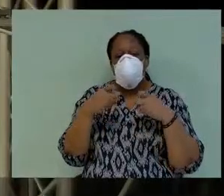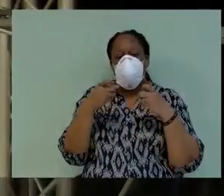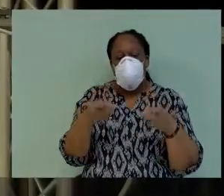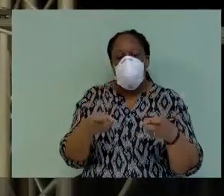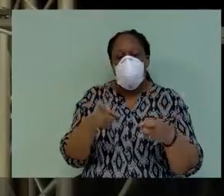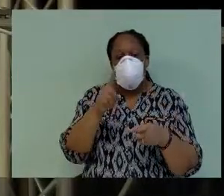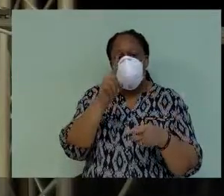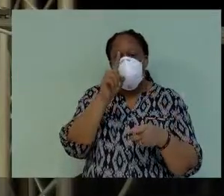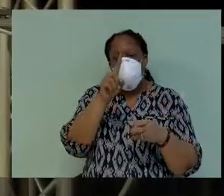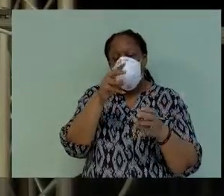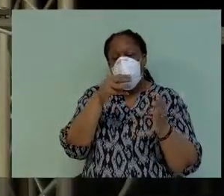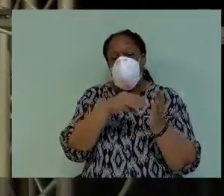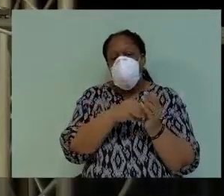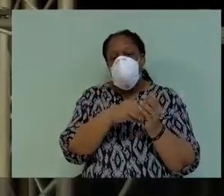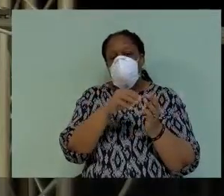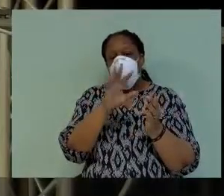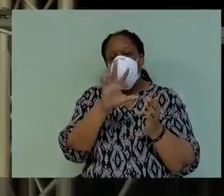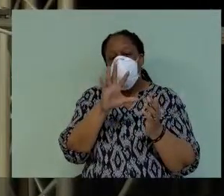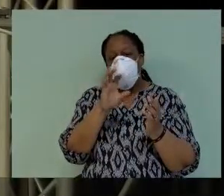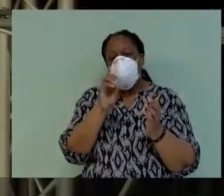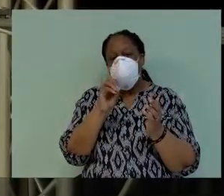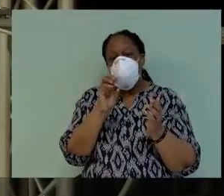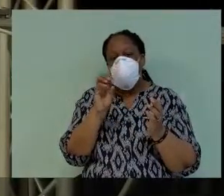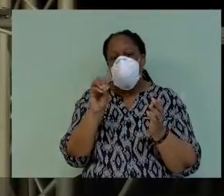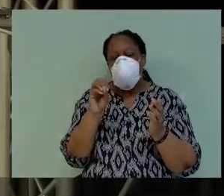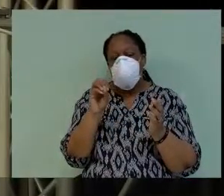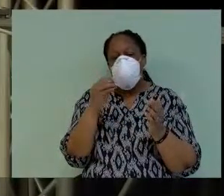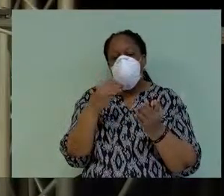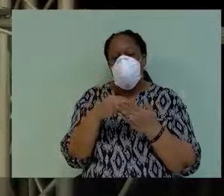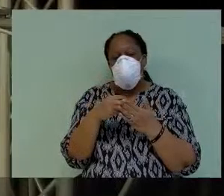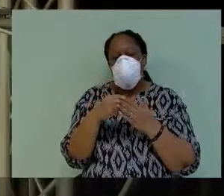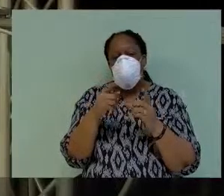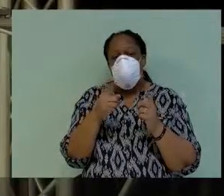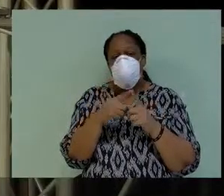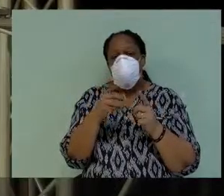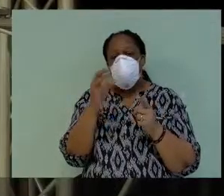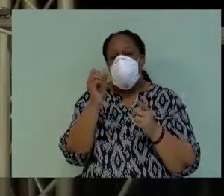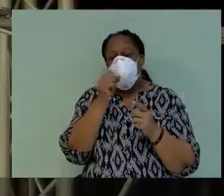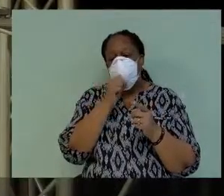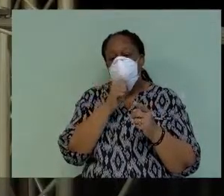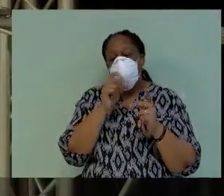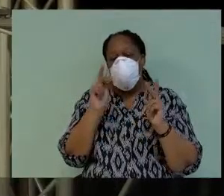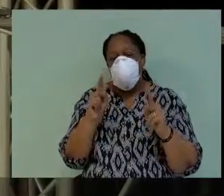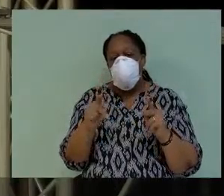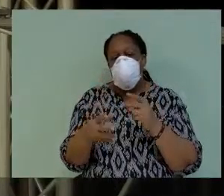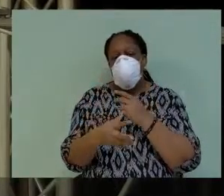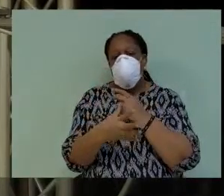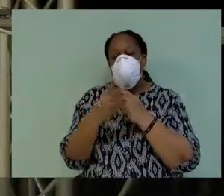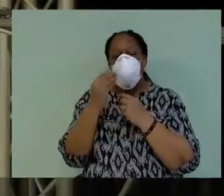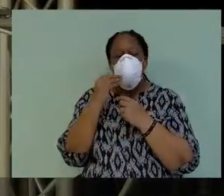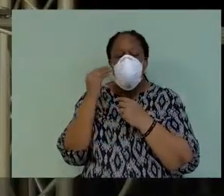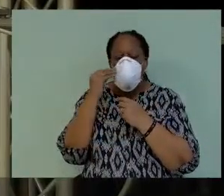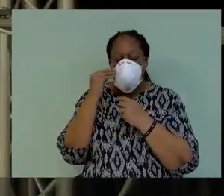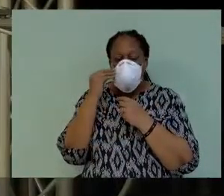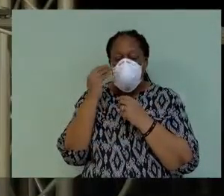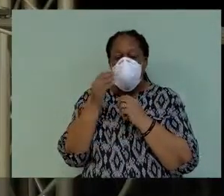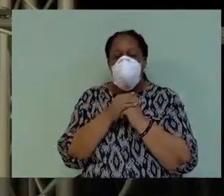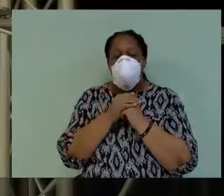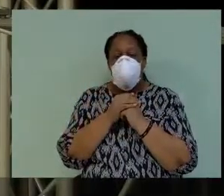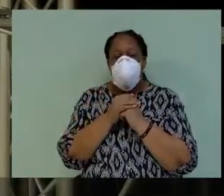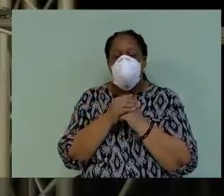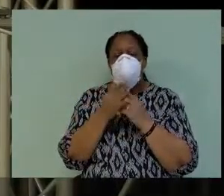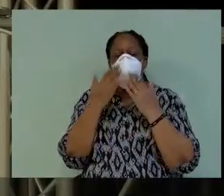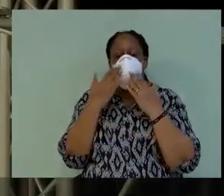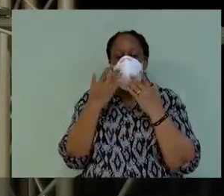$1,500 towards the Carding Home. Thank you for your leadership in the fight against the spread of COVID-19 in